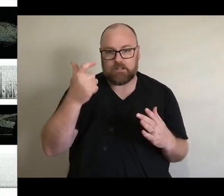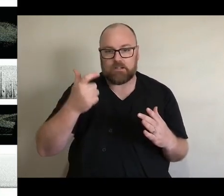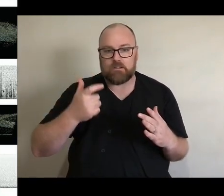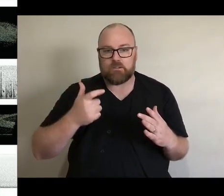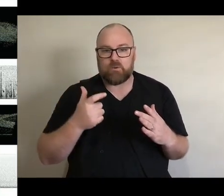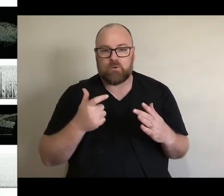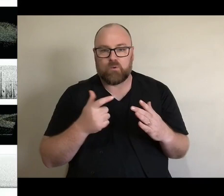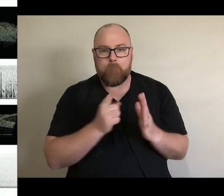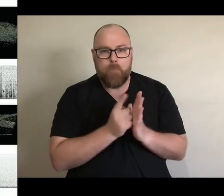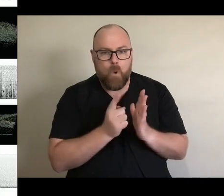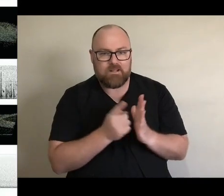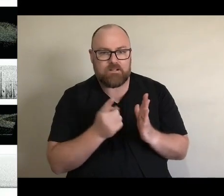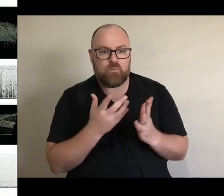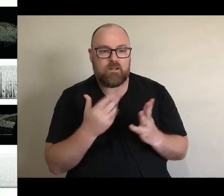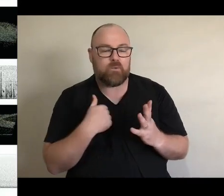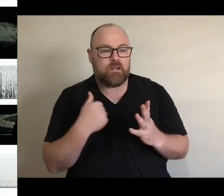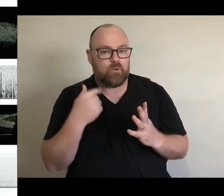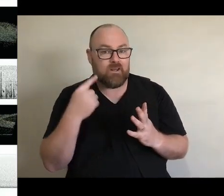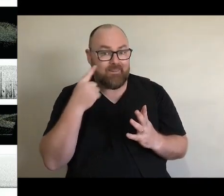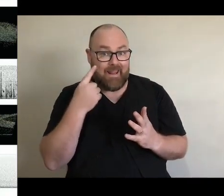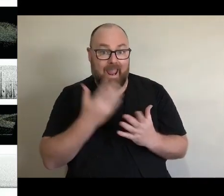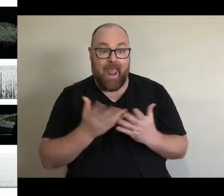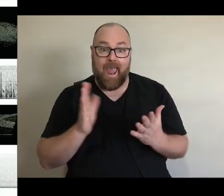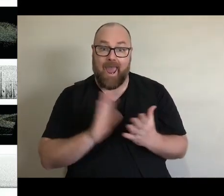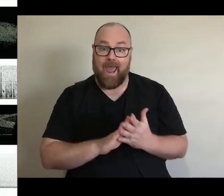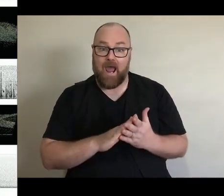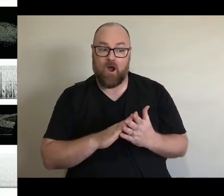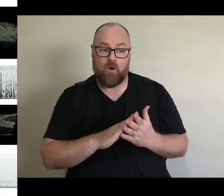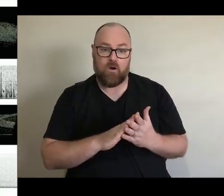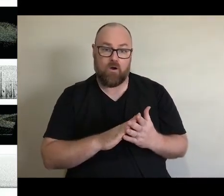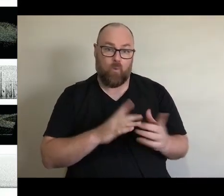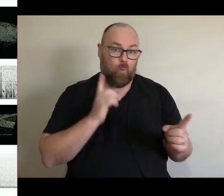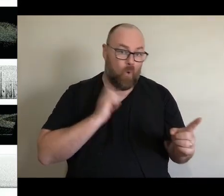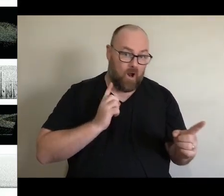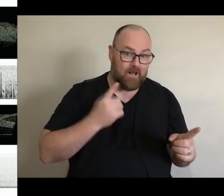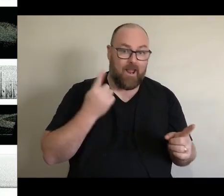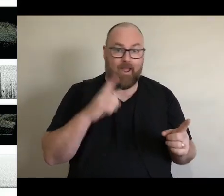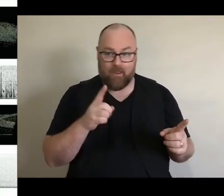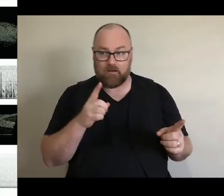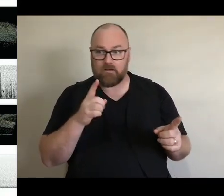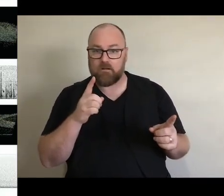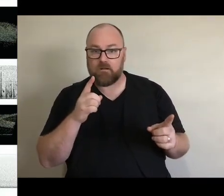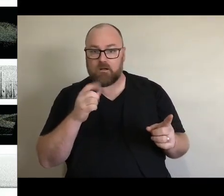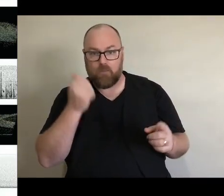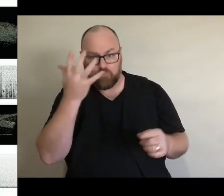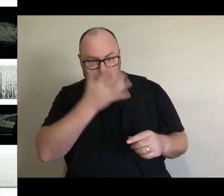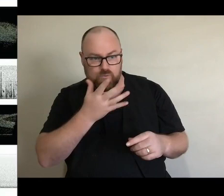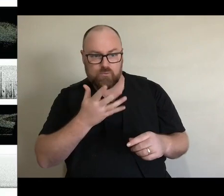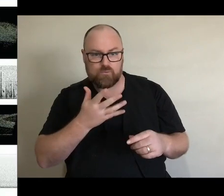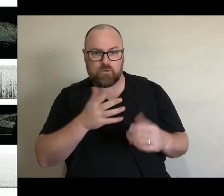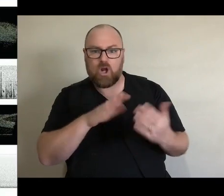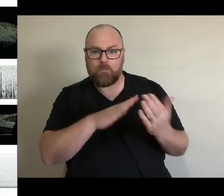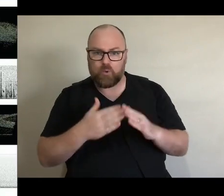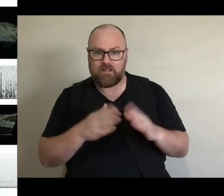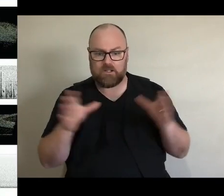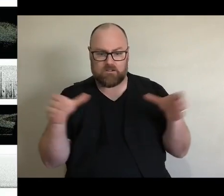about how, as a community, both Indigenous and non-Indigenous, within the context of Rosedale, particular